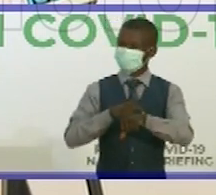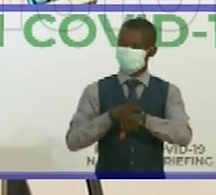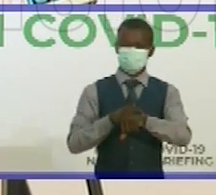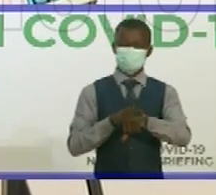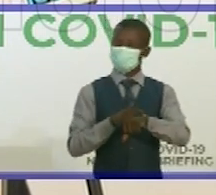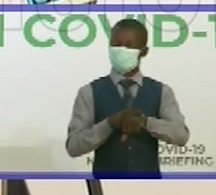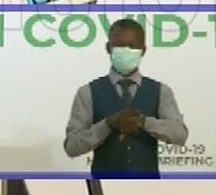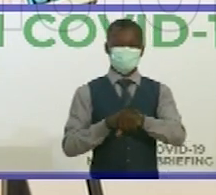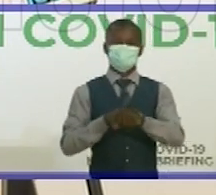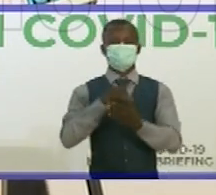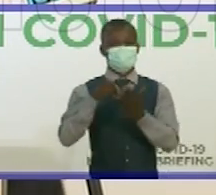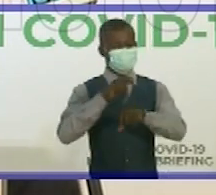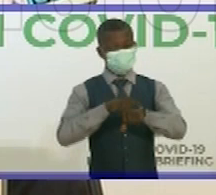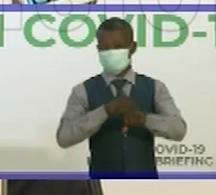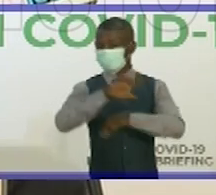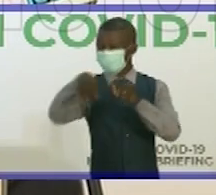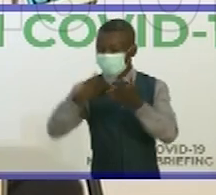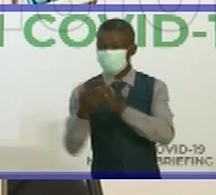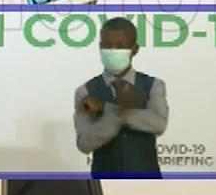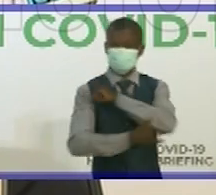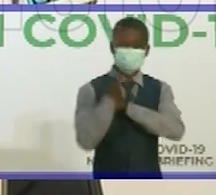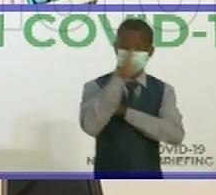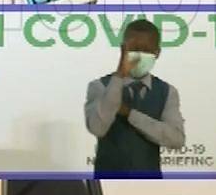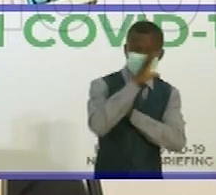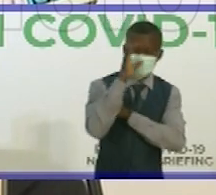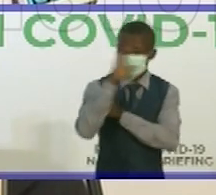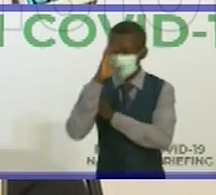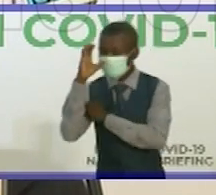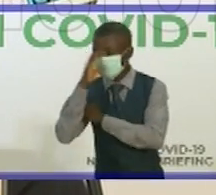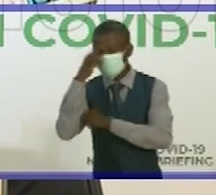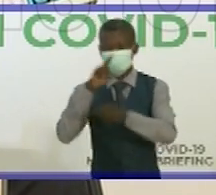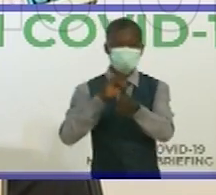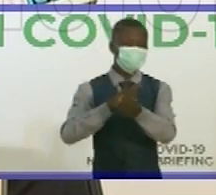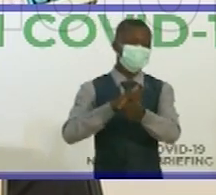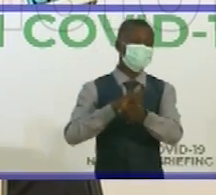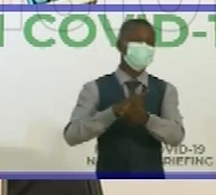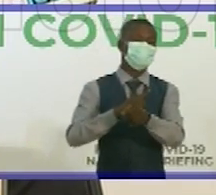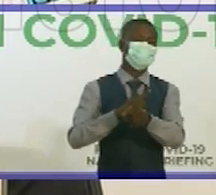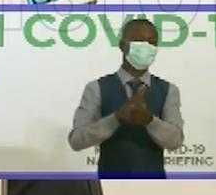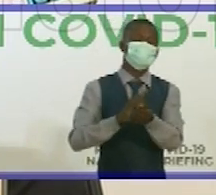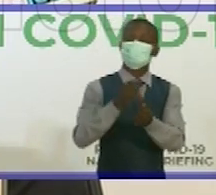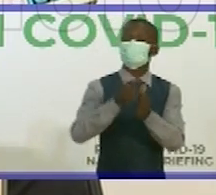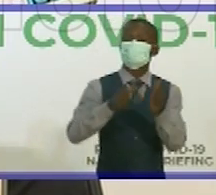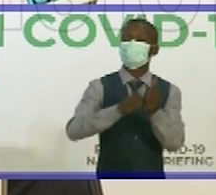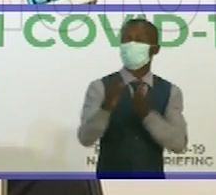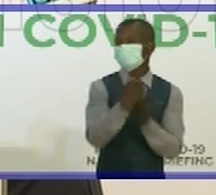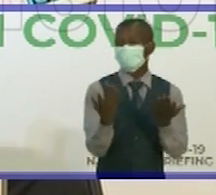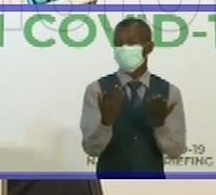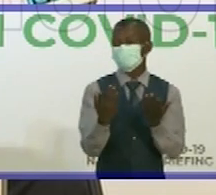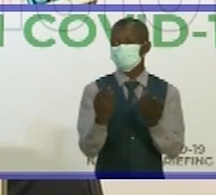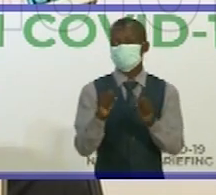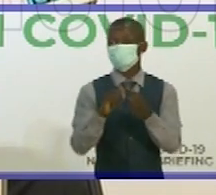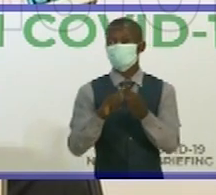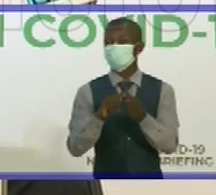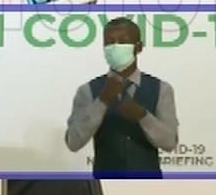where all countries are looking for doctors from everywhere and trying to make sure that you don't only think